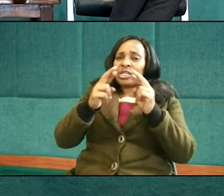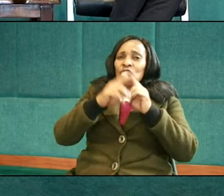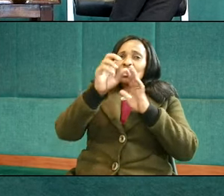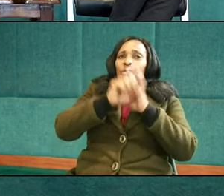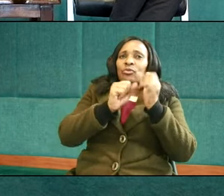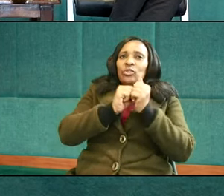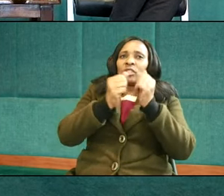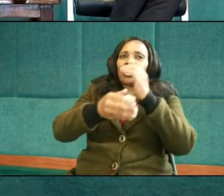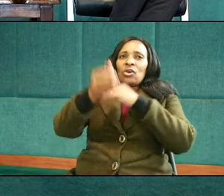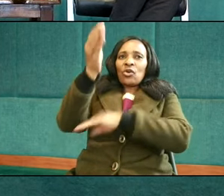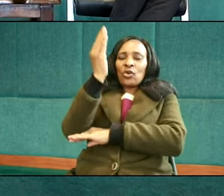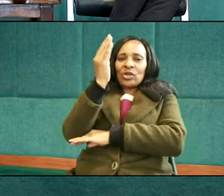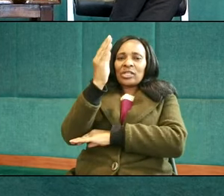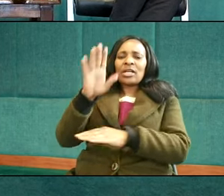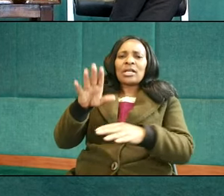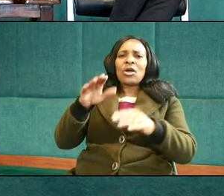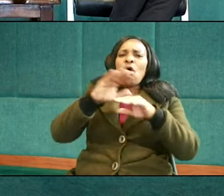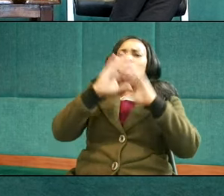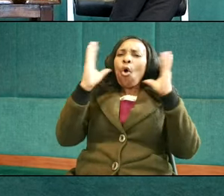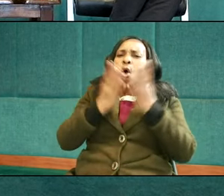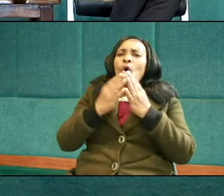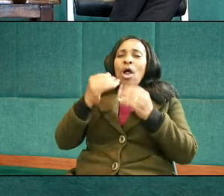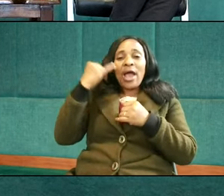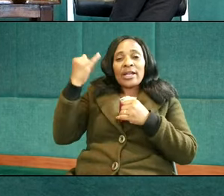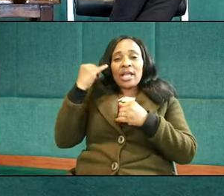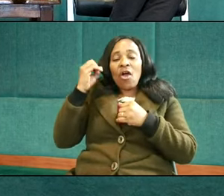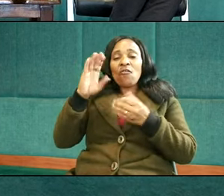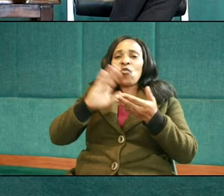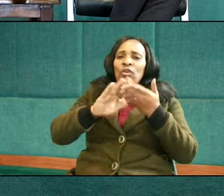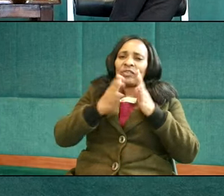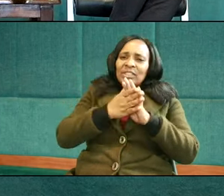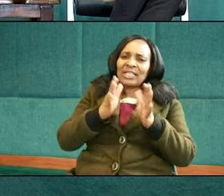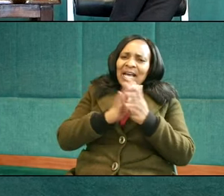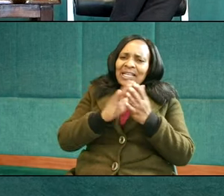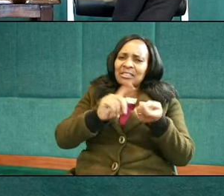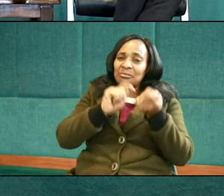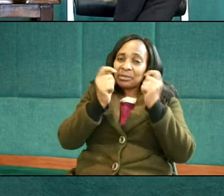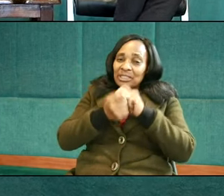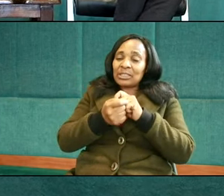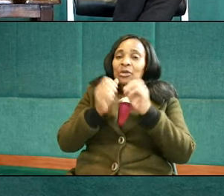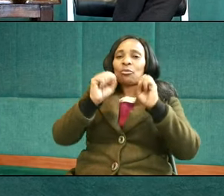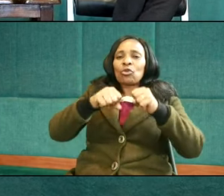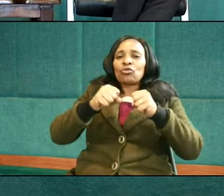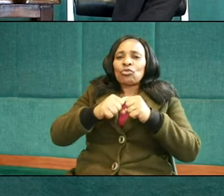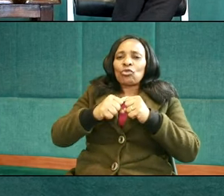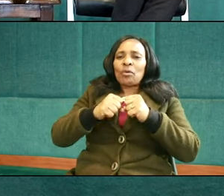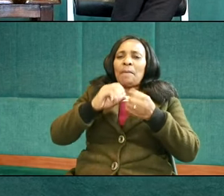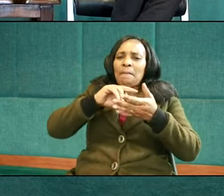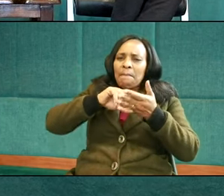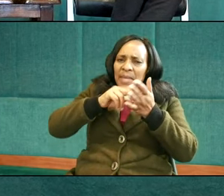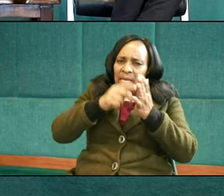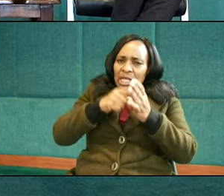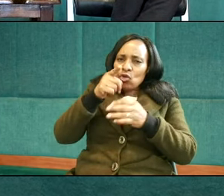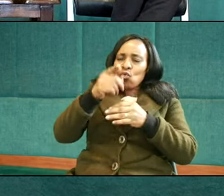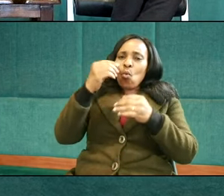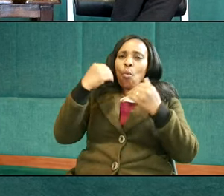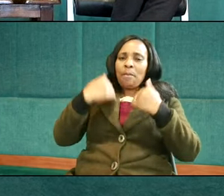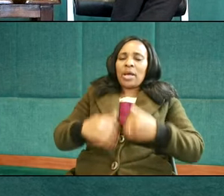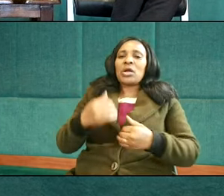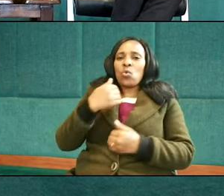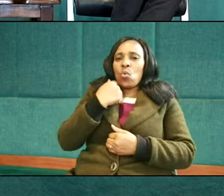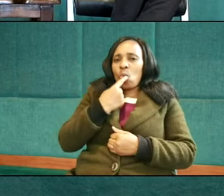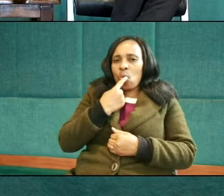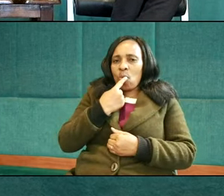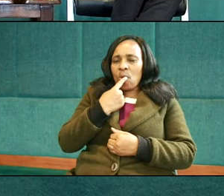God. And the whole idea of confessing and repentance is really defining what it is to be human. Mm-hmm. Because we have